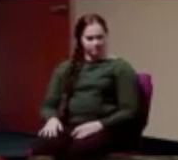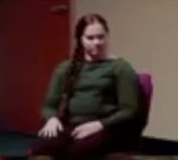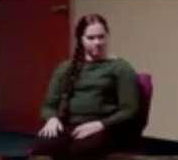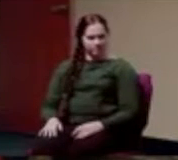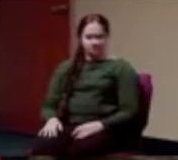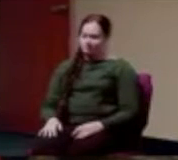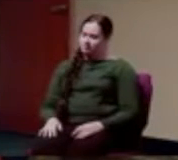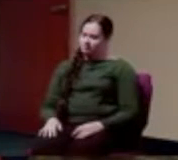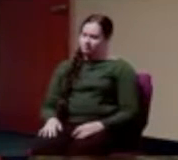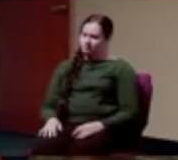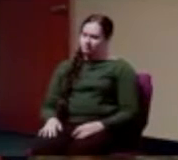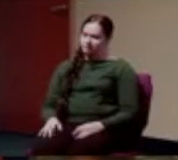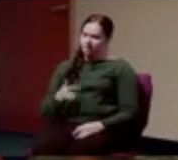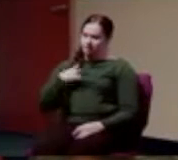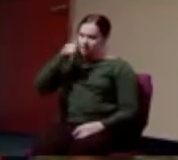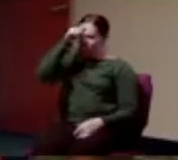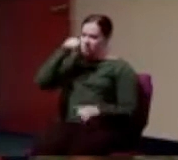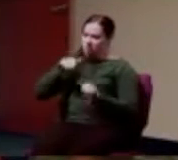And I remember